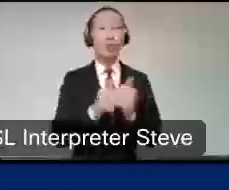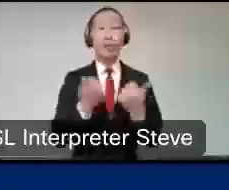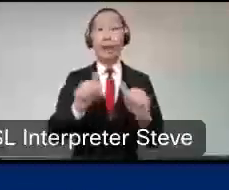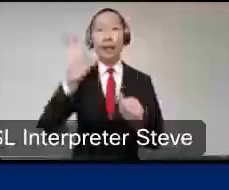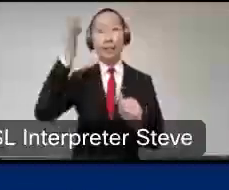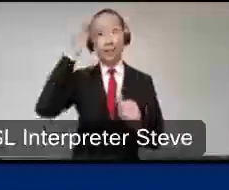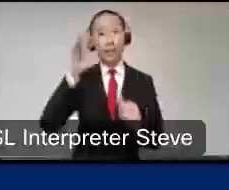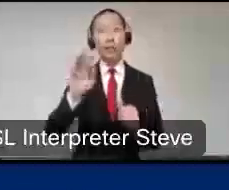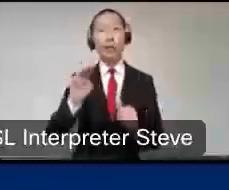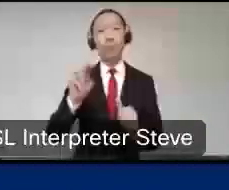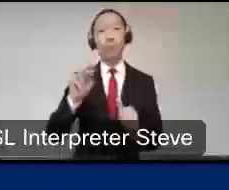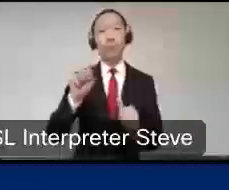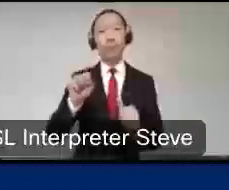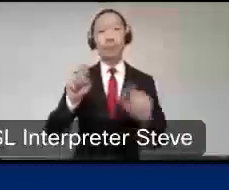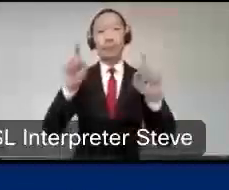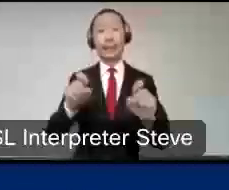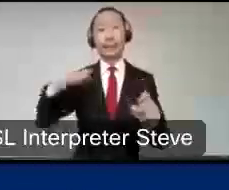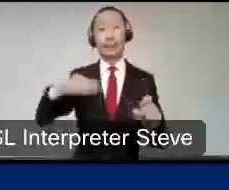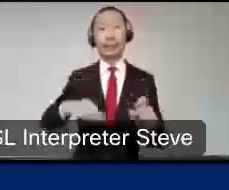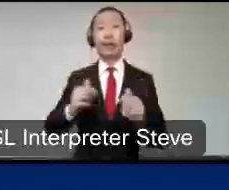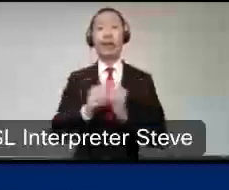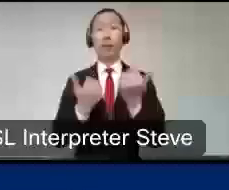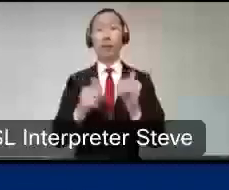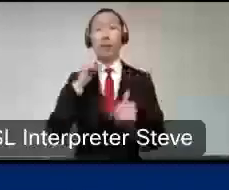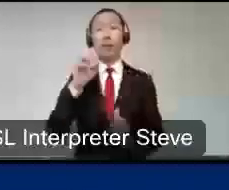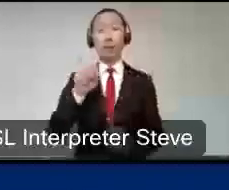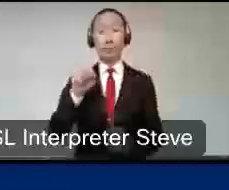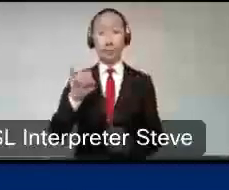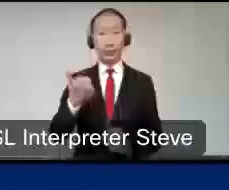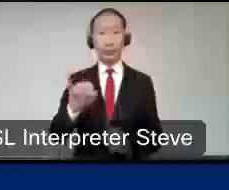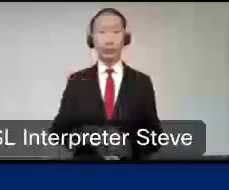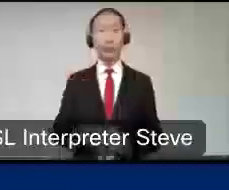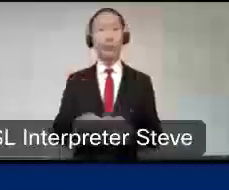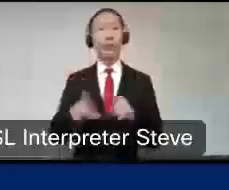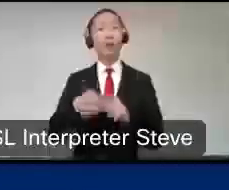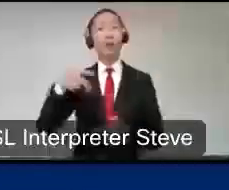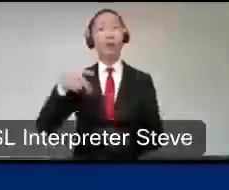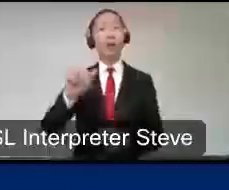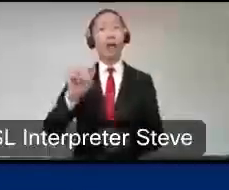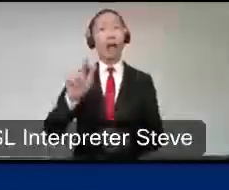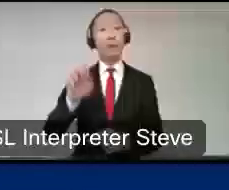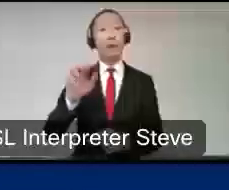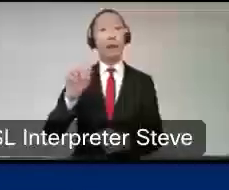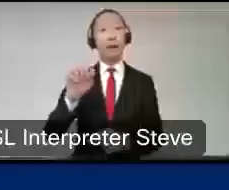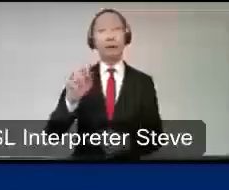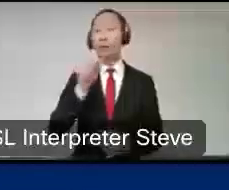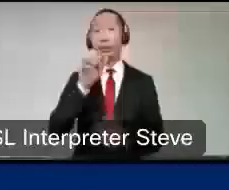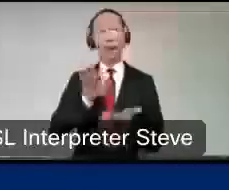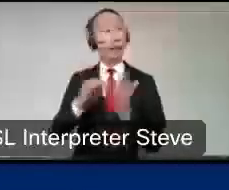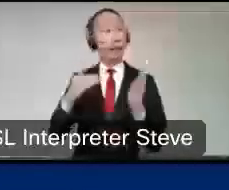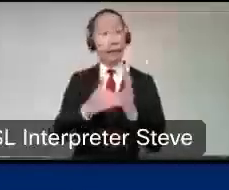tested benefit, with a limitation for SSI. Also, PA ABLE assets are not counted